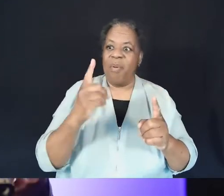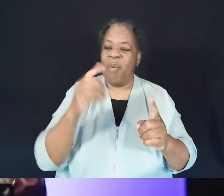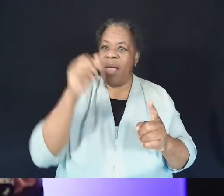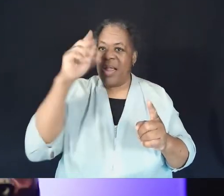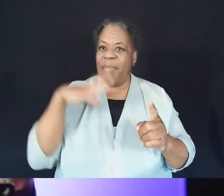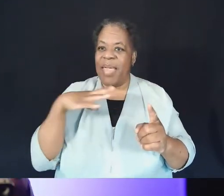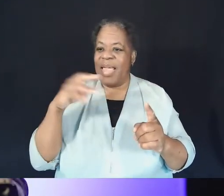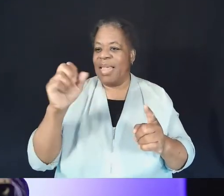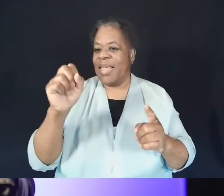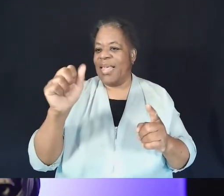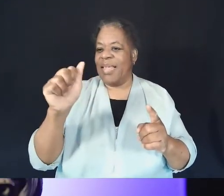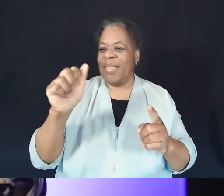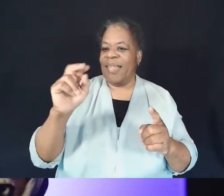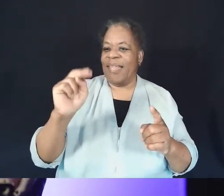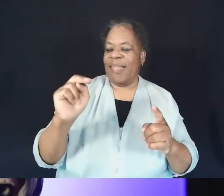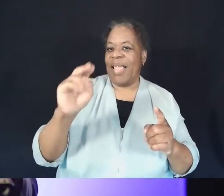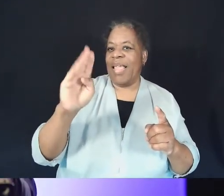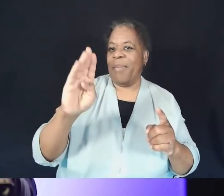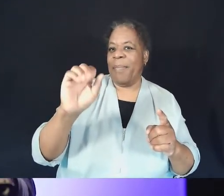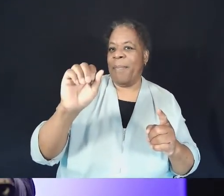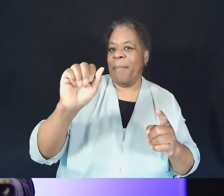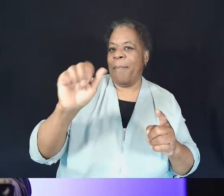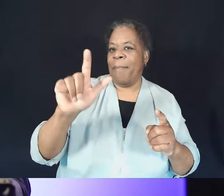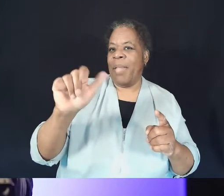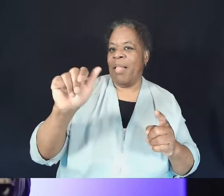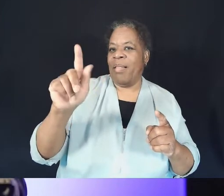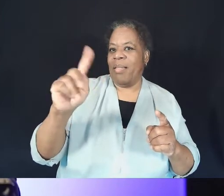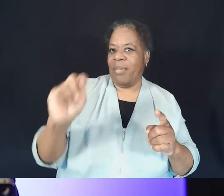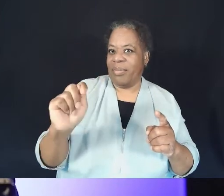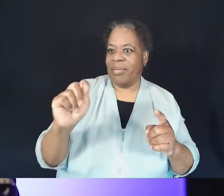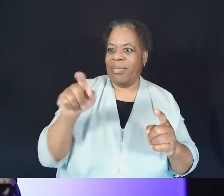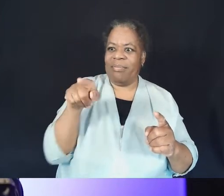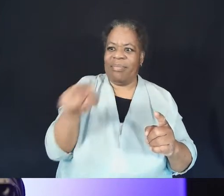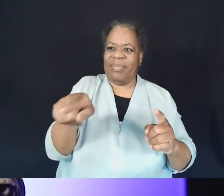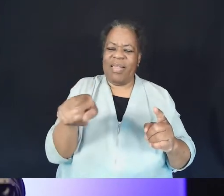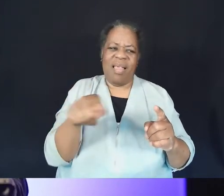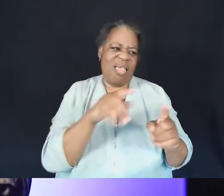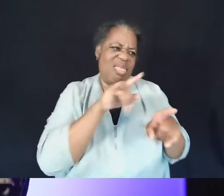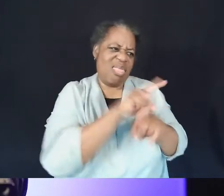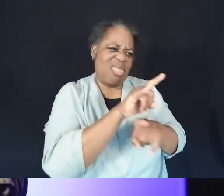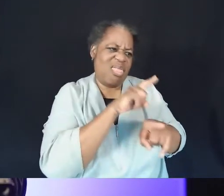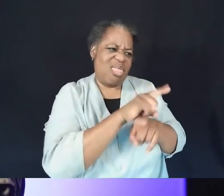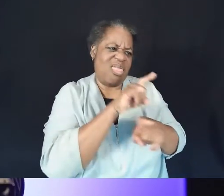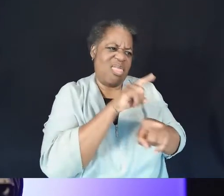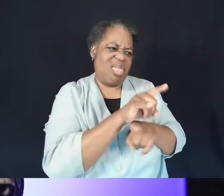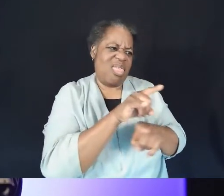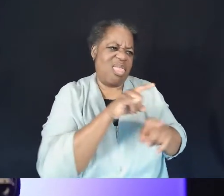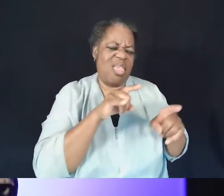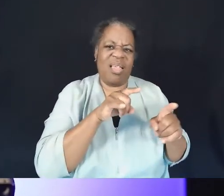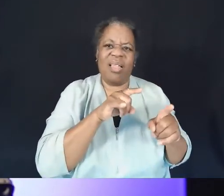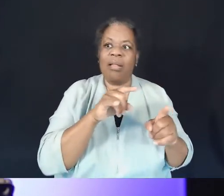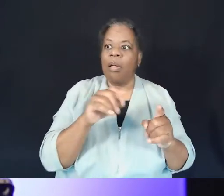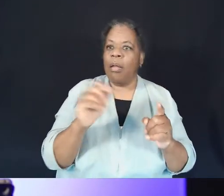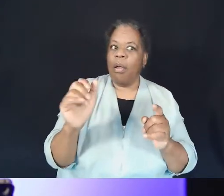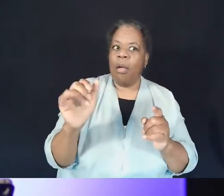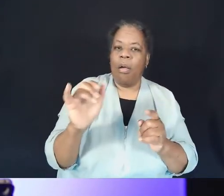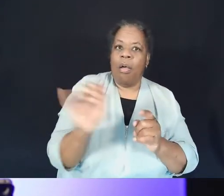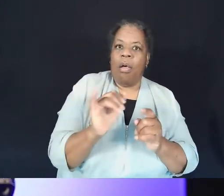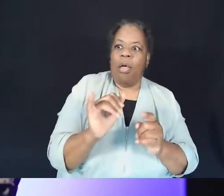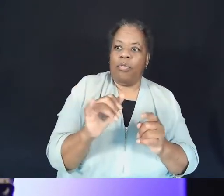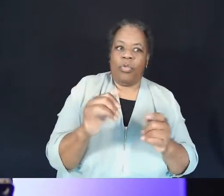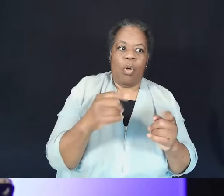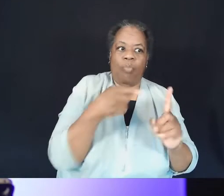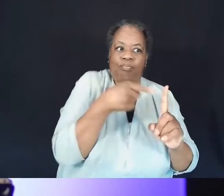Sanballat, who is undermining him at every turn. And there's also a fear of being physically attacked by